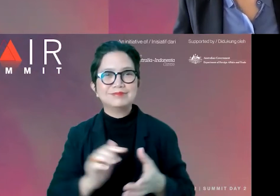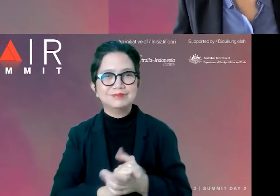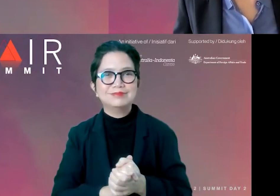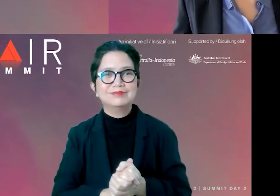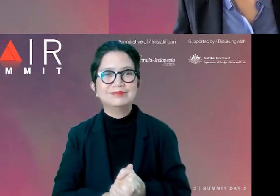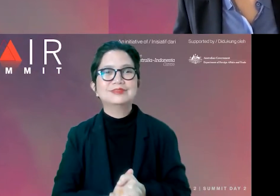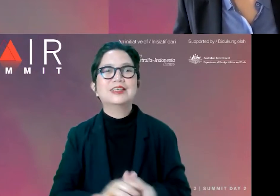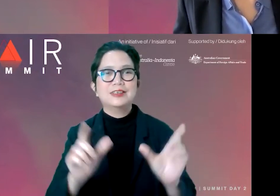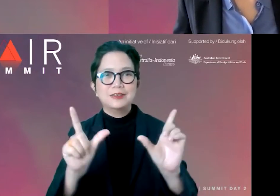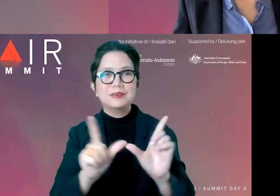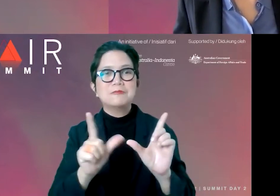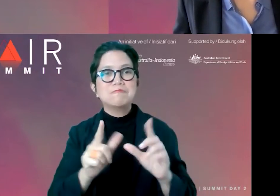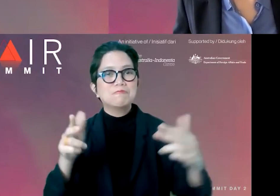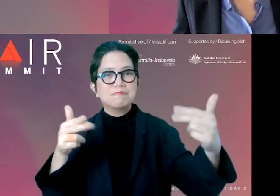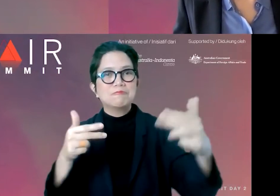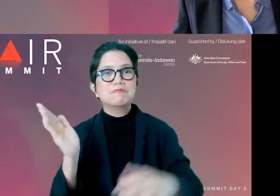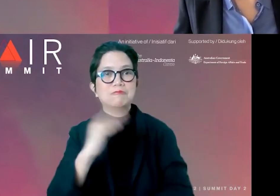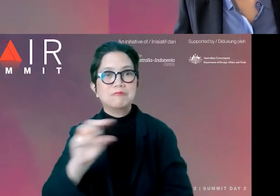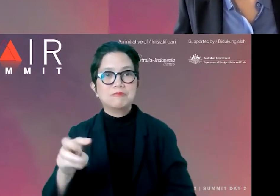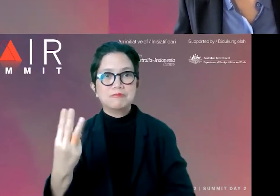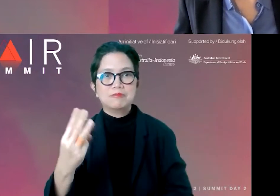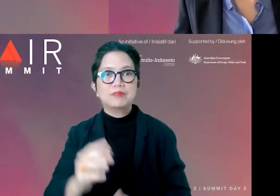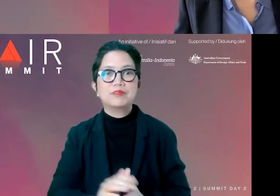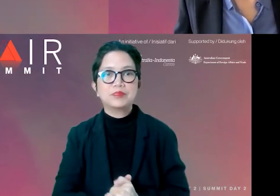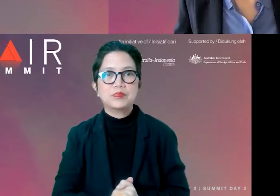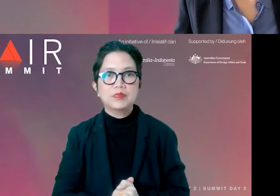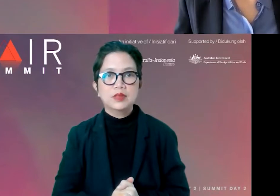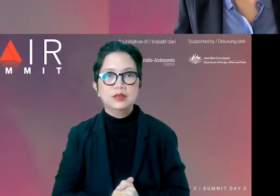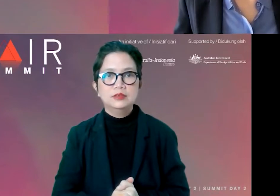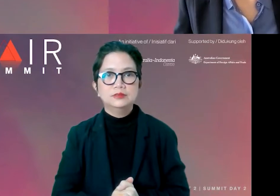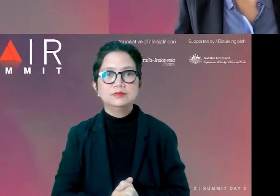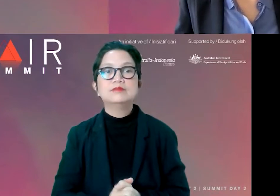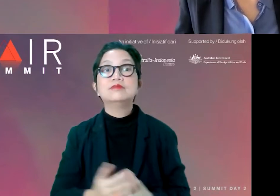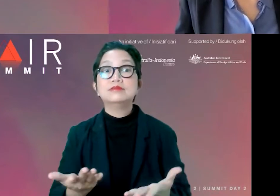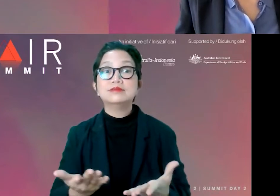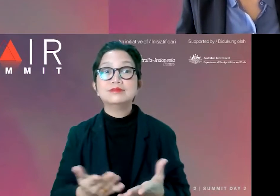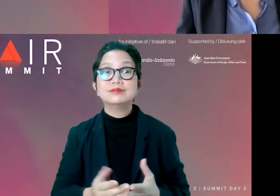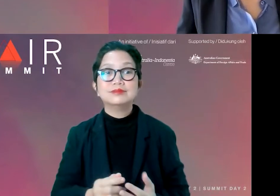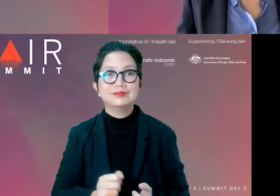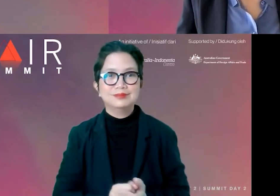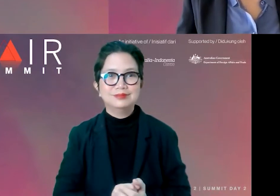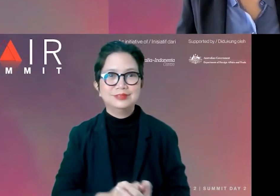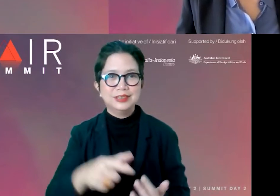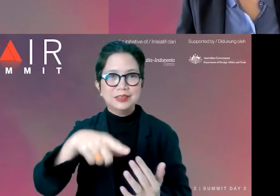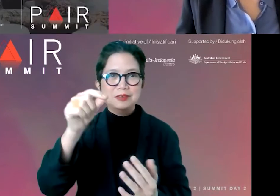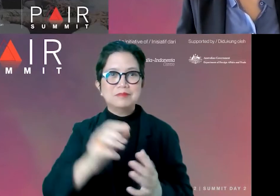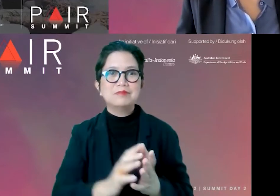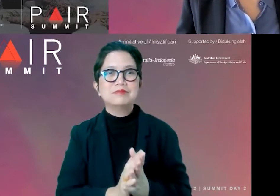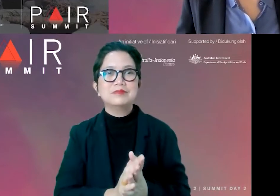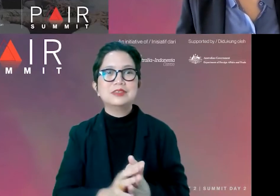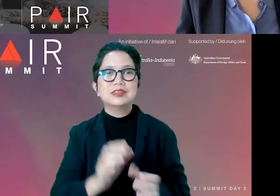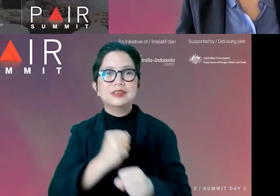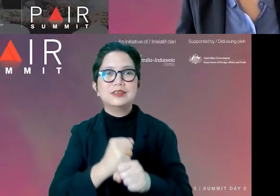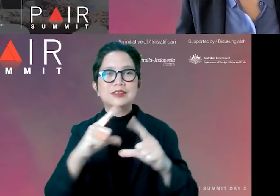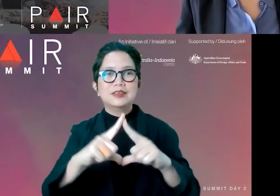we suggest that you select the gallery view for watching this webinar. It will allow you to see all the speakers, including our